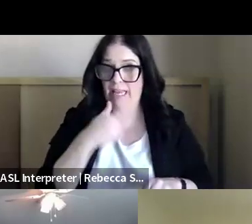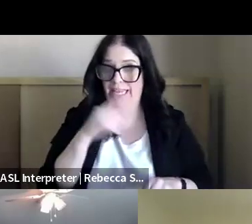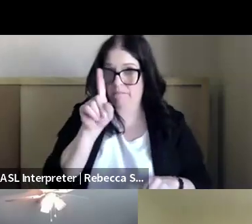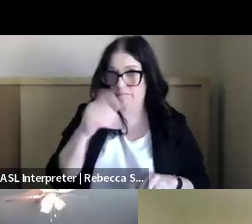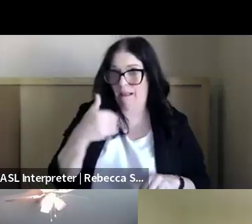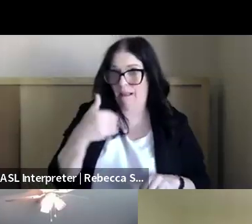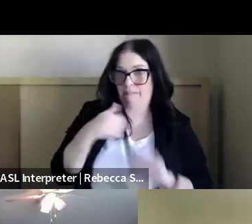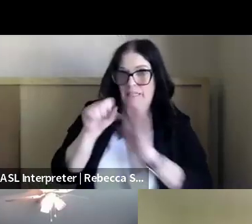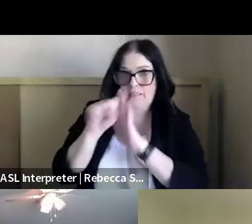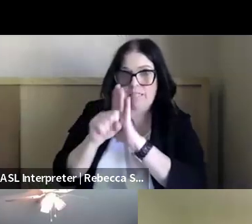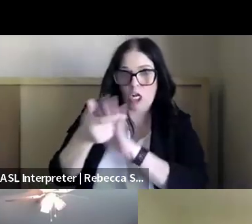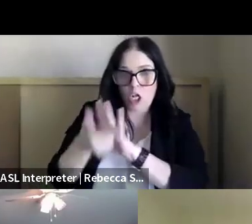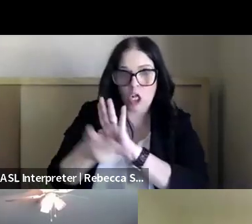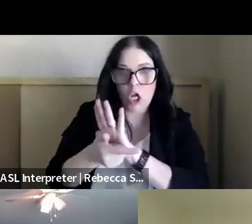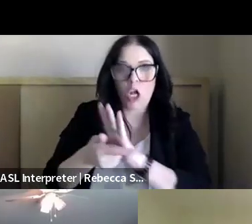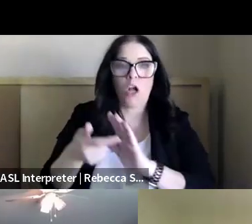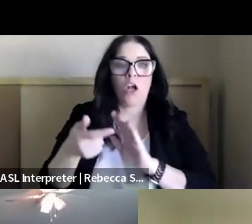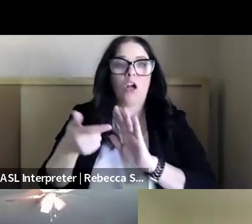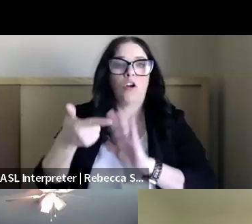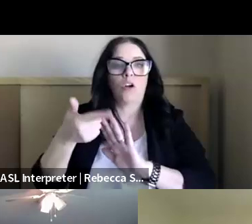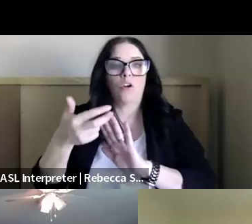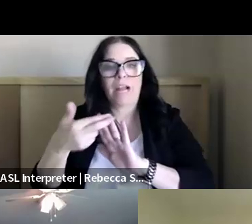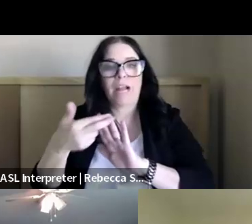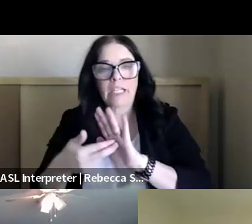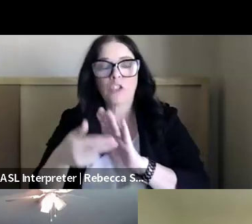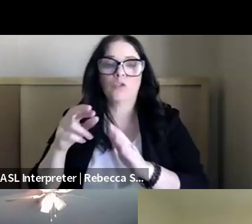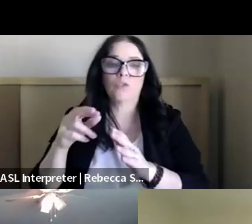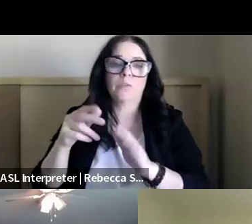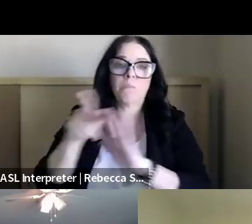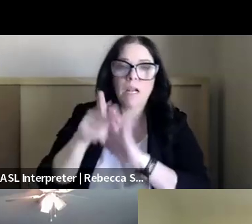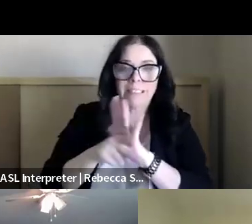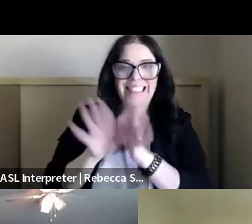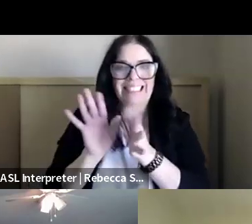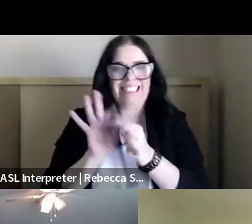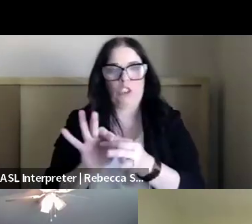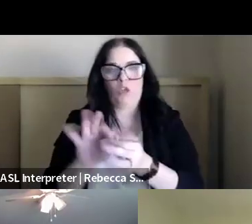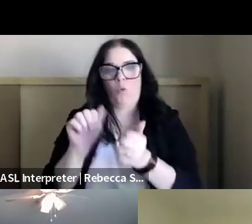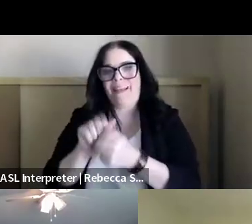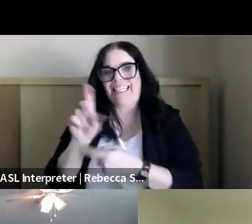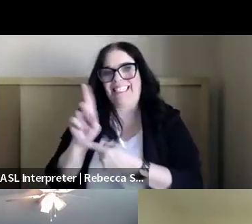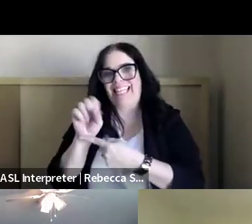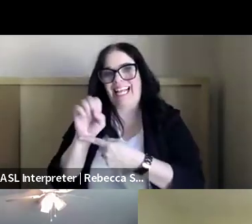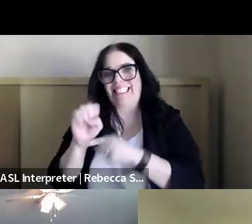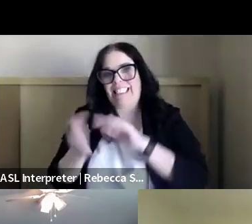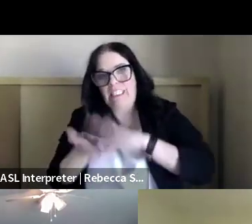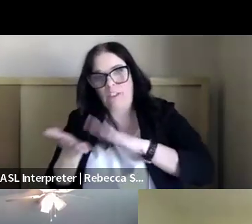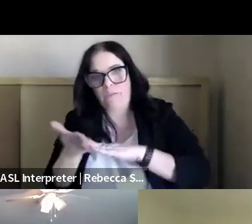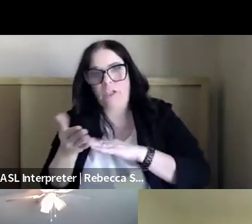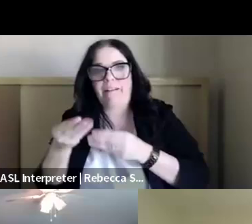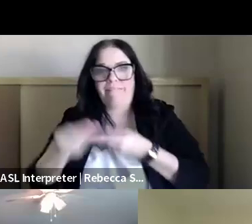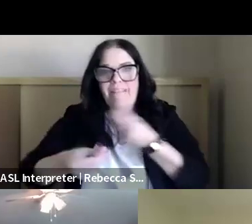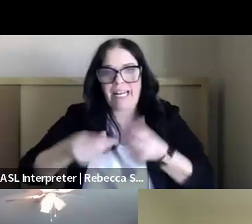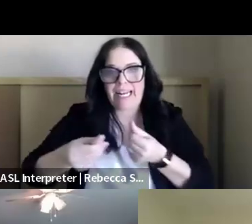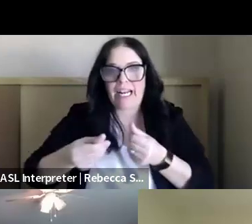regulations, rules, or policy relating to the DSE's administration, funding, or operation of IL